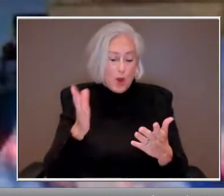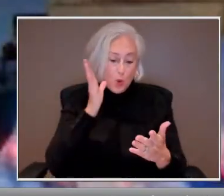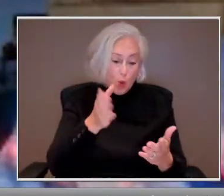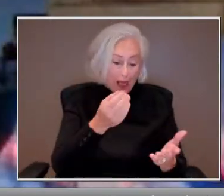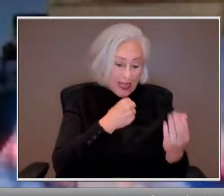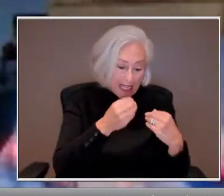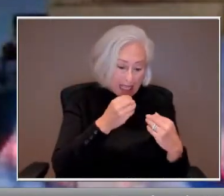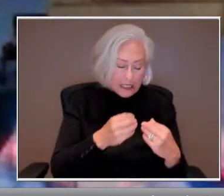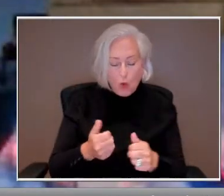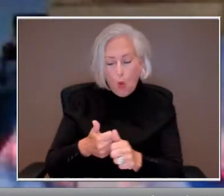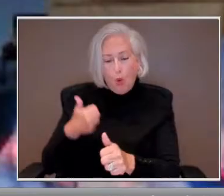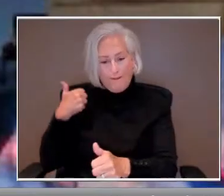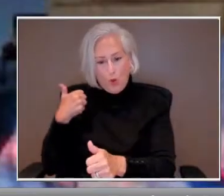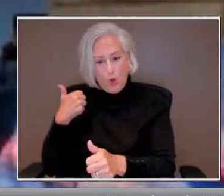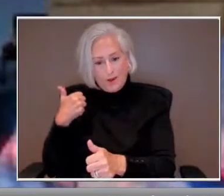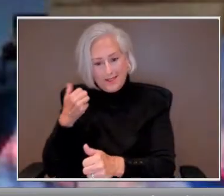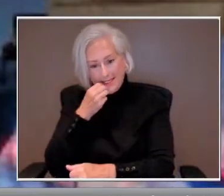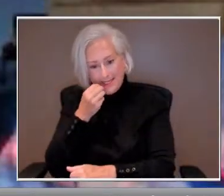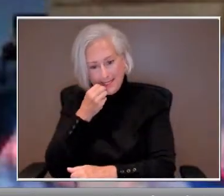eat. And